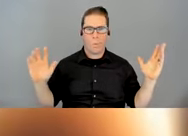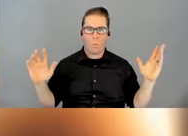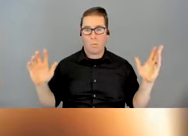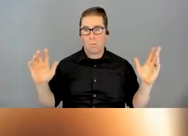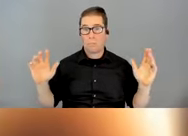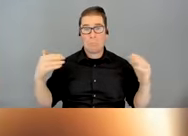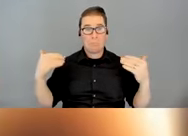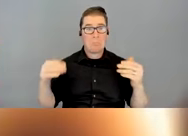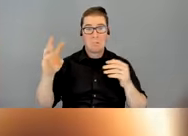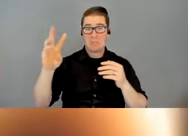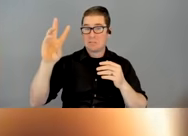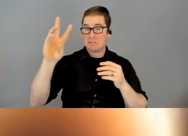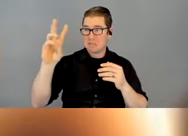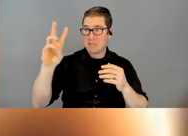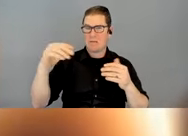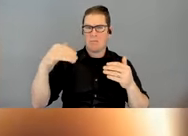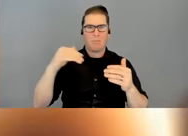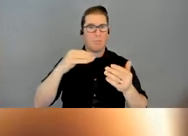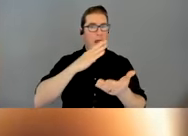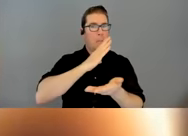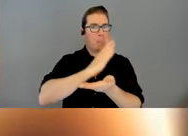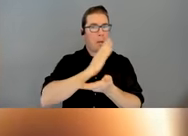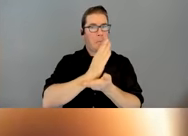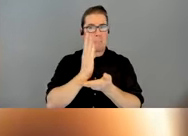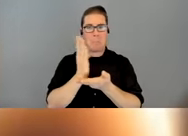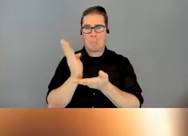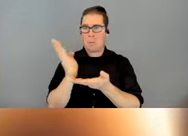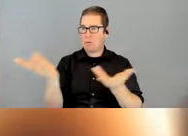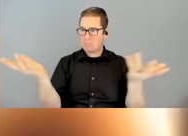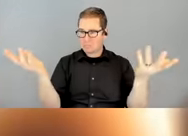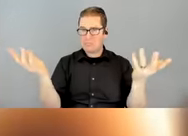here, with the majority at a